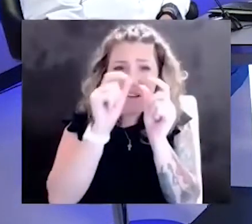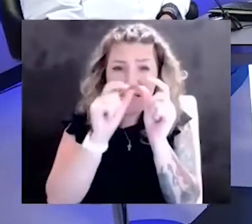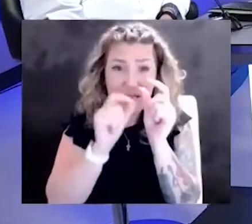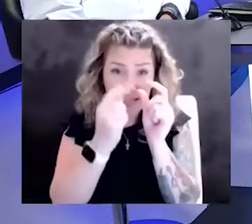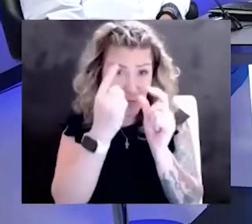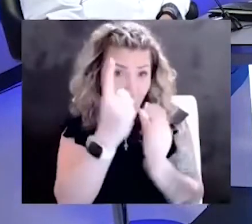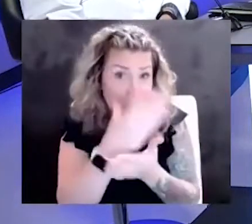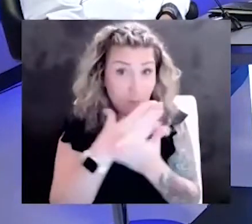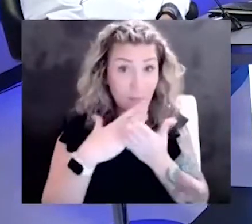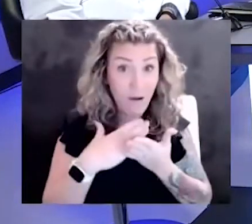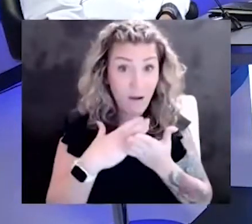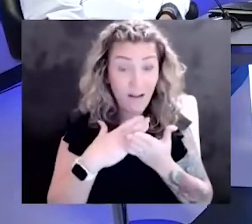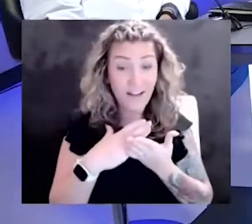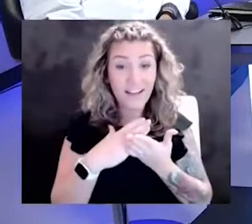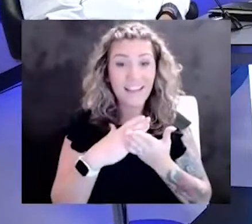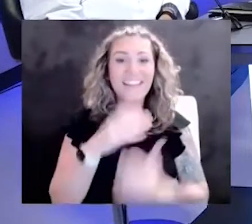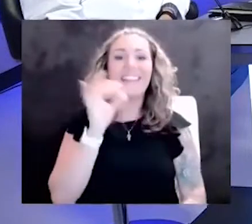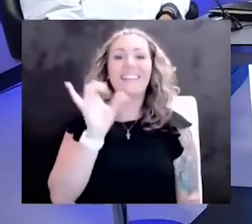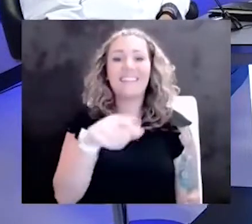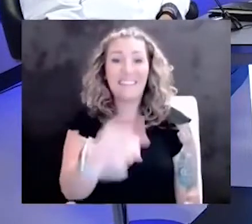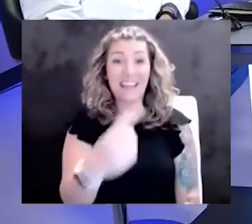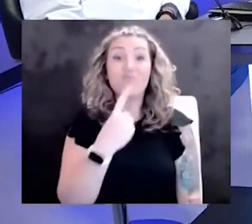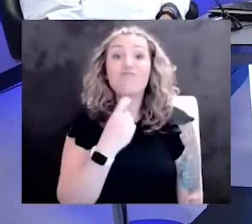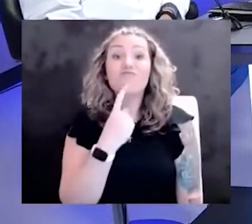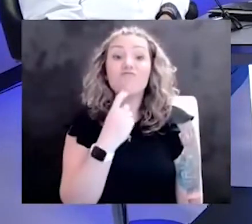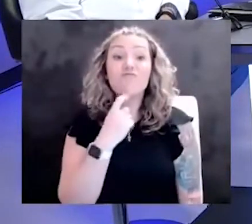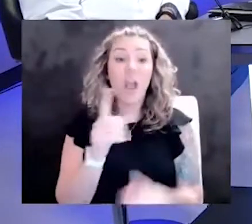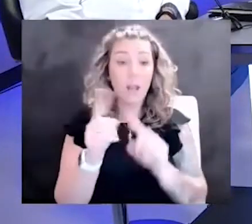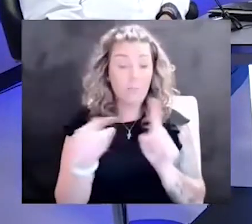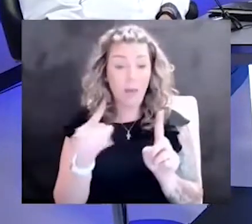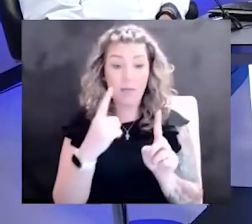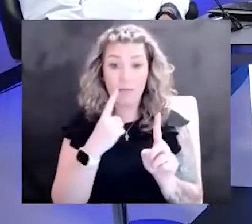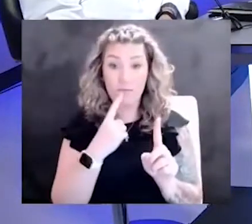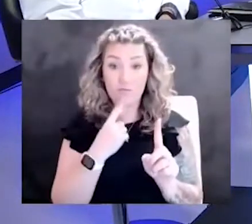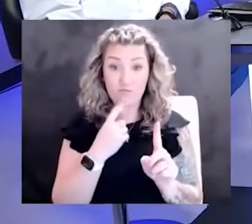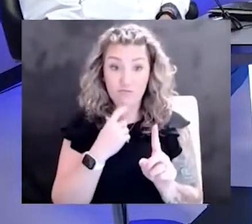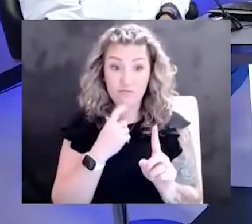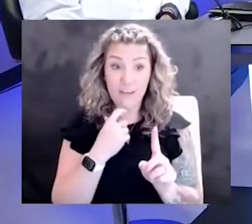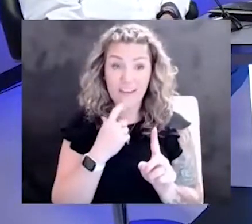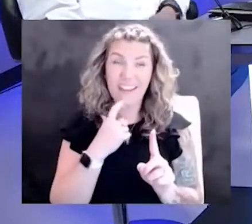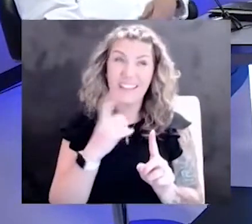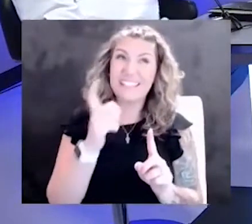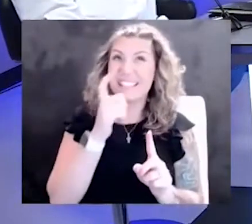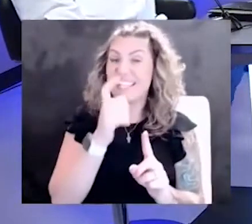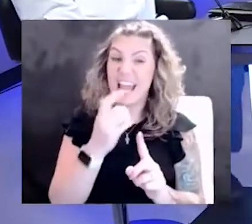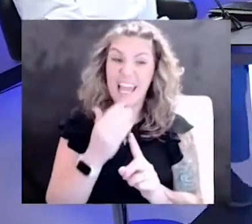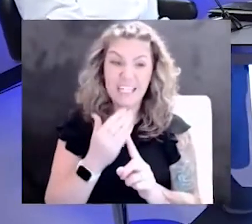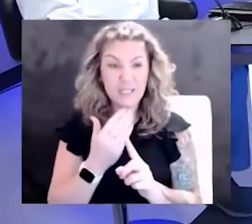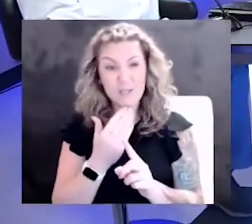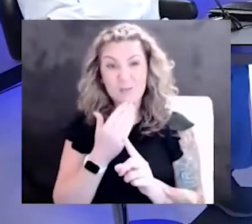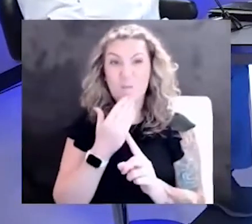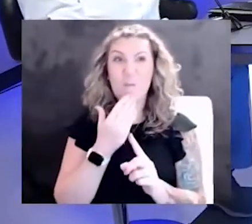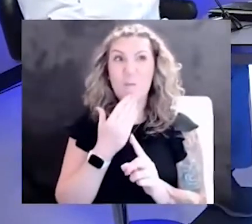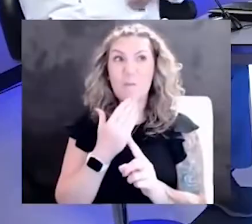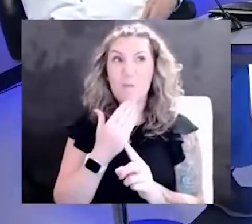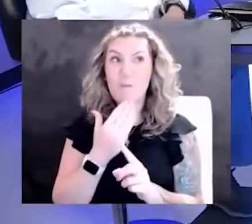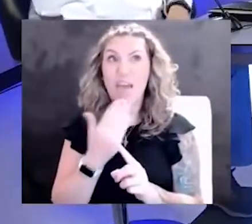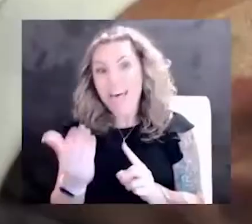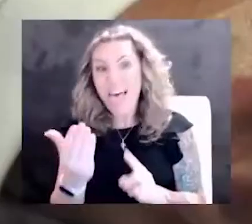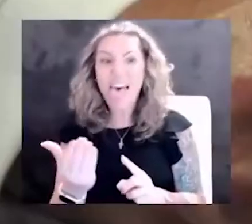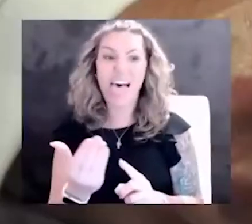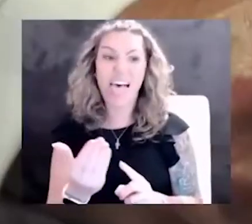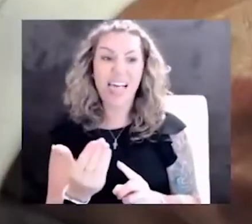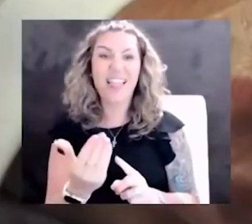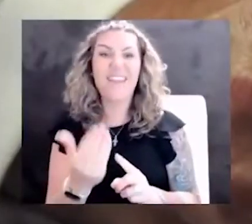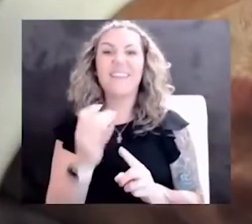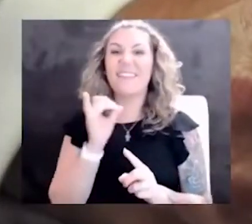red things? That's this. Well, this is the red thing. It's just This that is the red red thing is just not as well. Oh, I that's- see. That's more of an artistic representation. This is actual more of